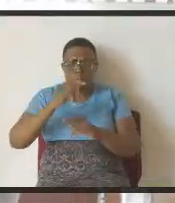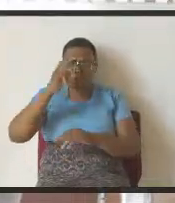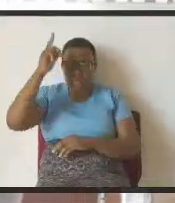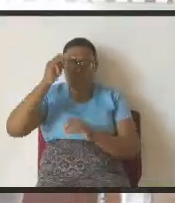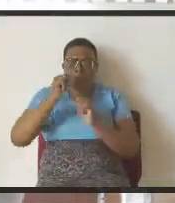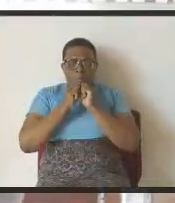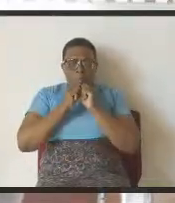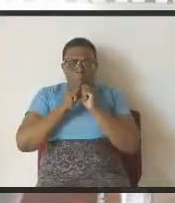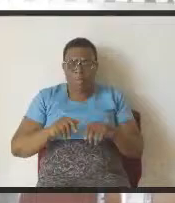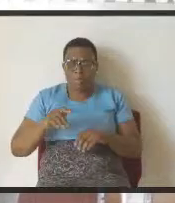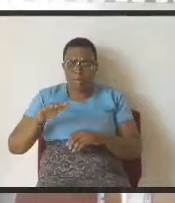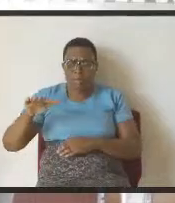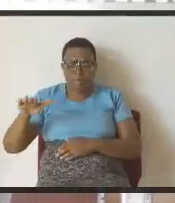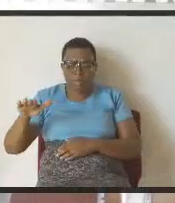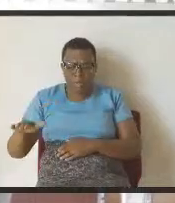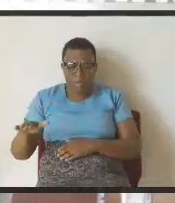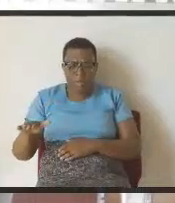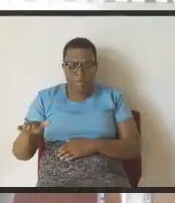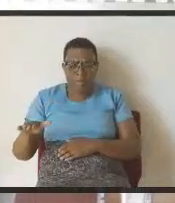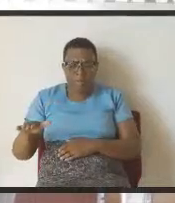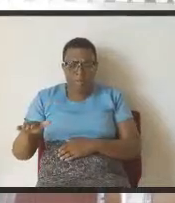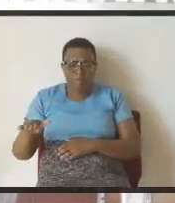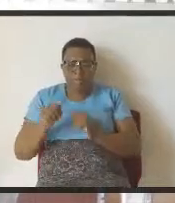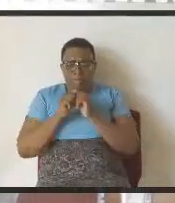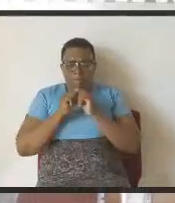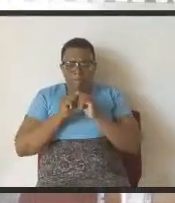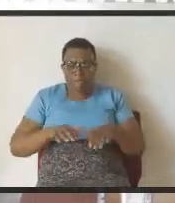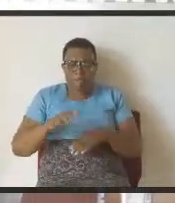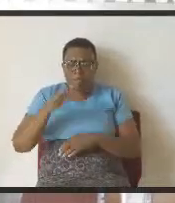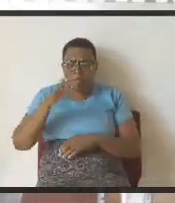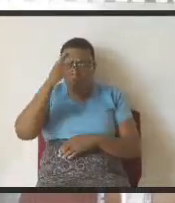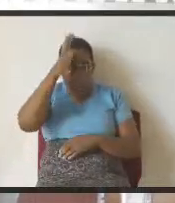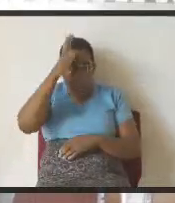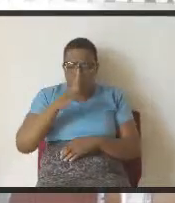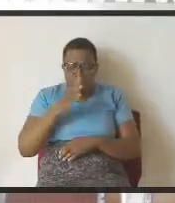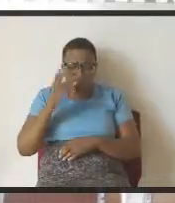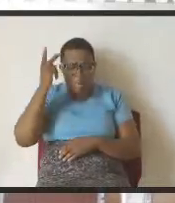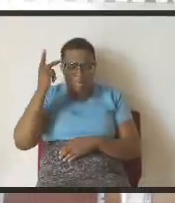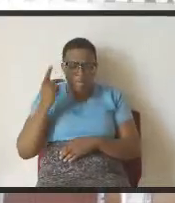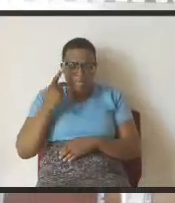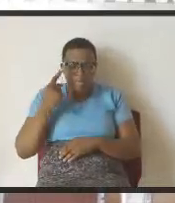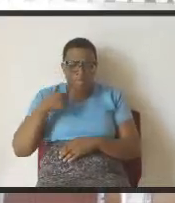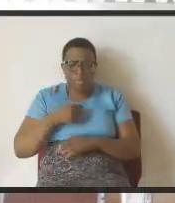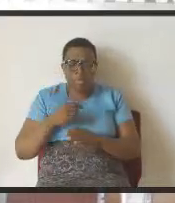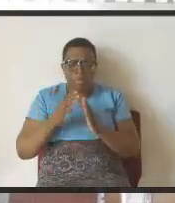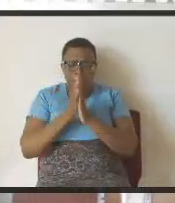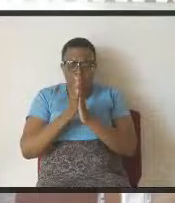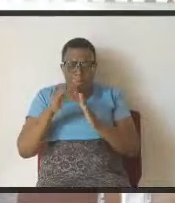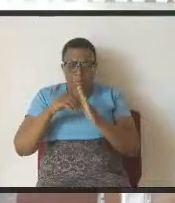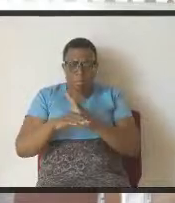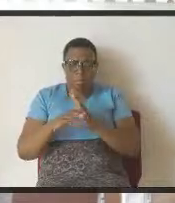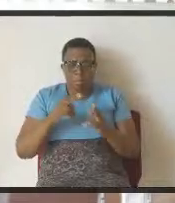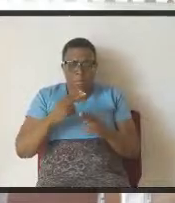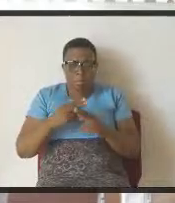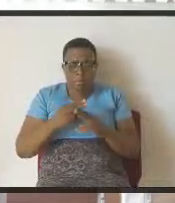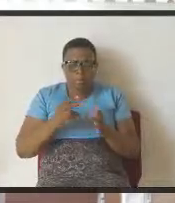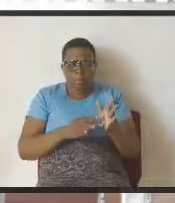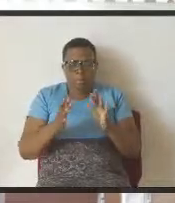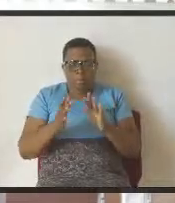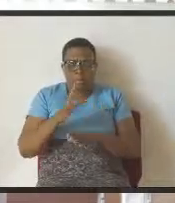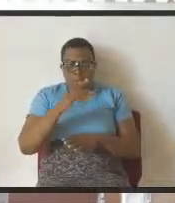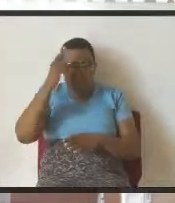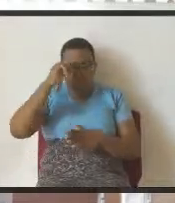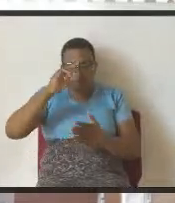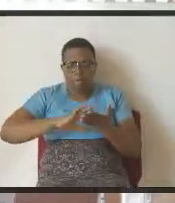the child and bless the parents, we pray. In the name of Jesus and for the glory of